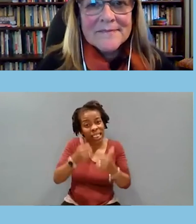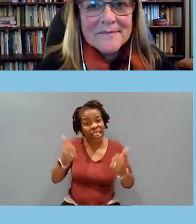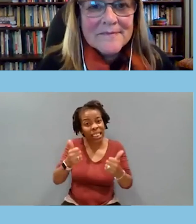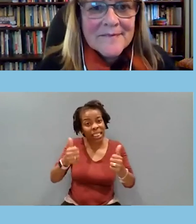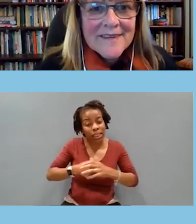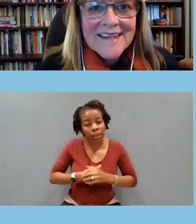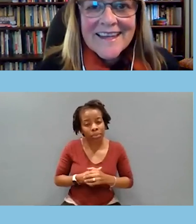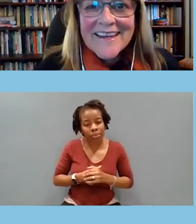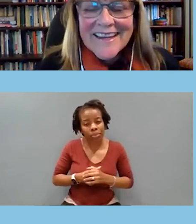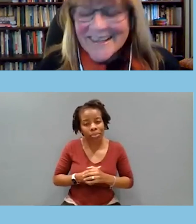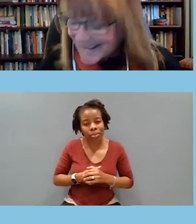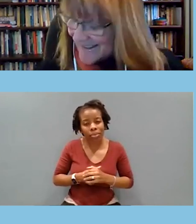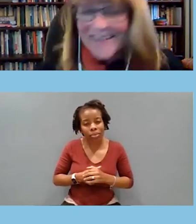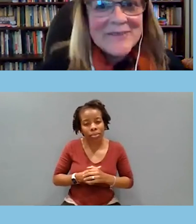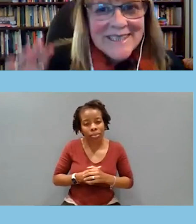goodnight.